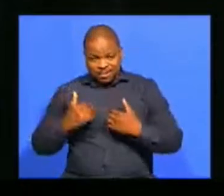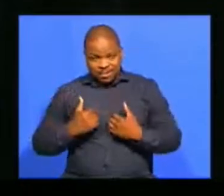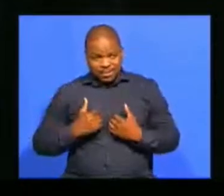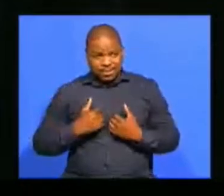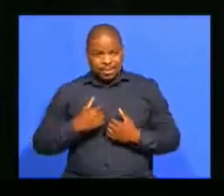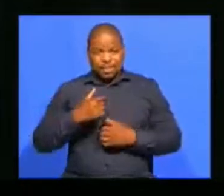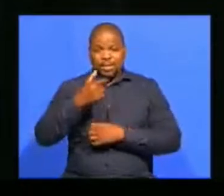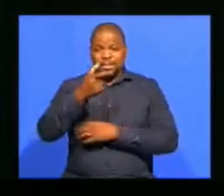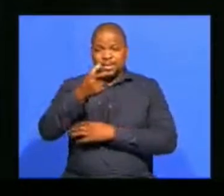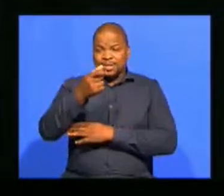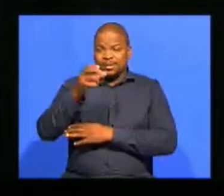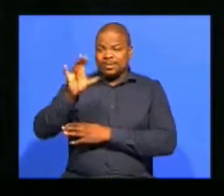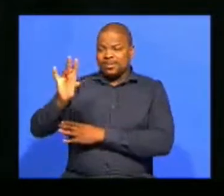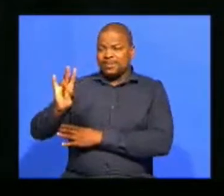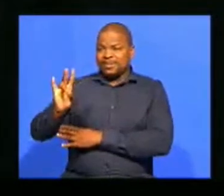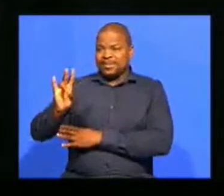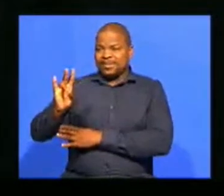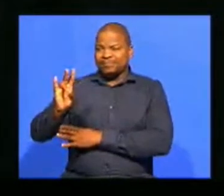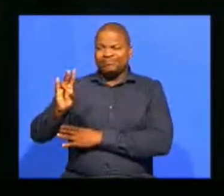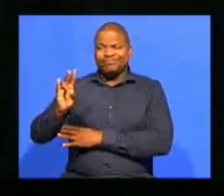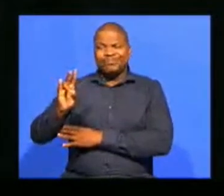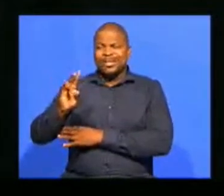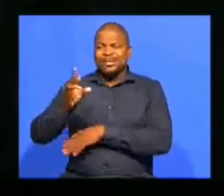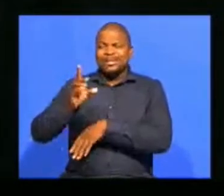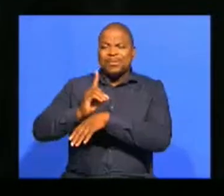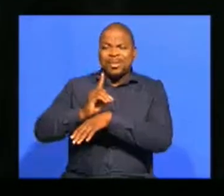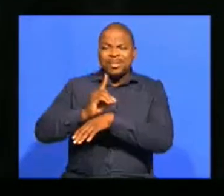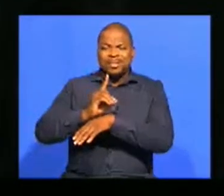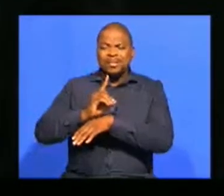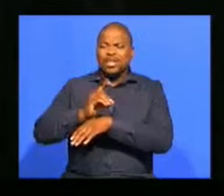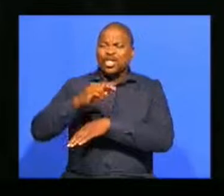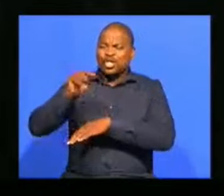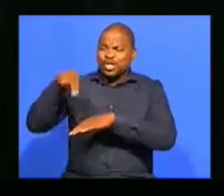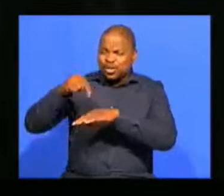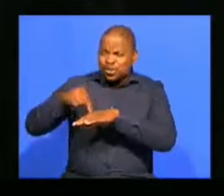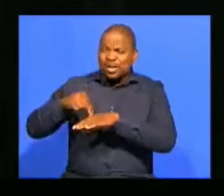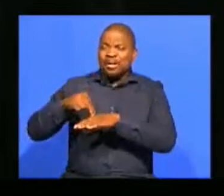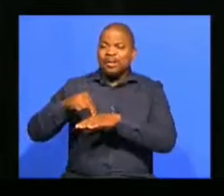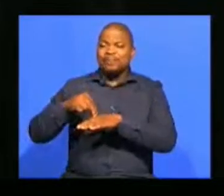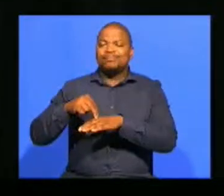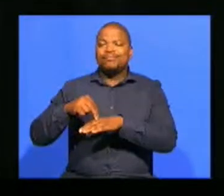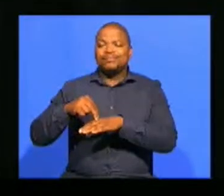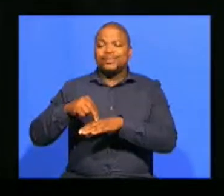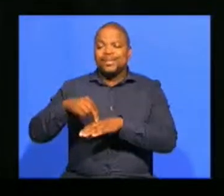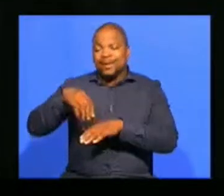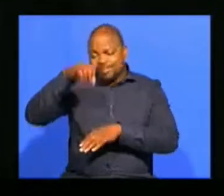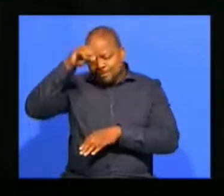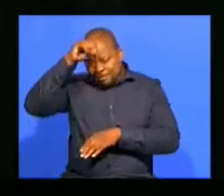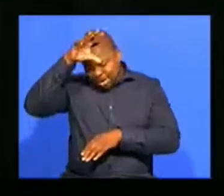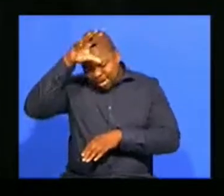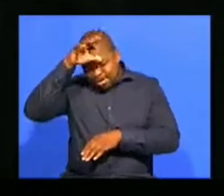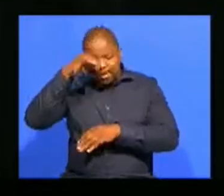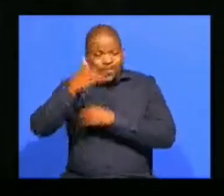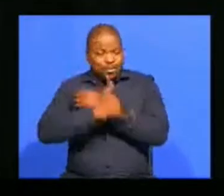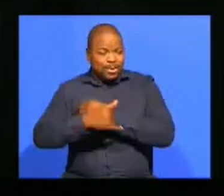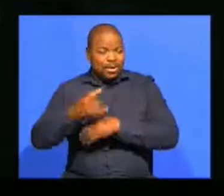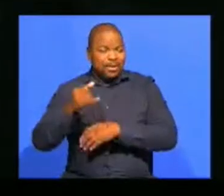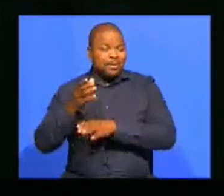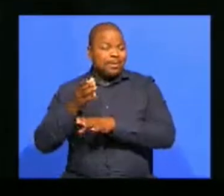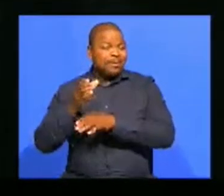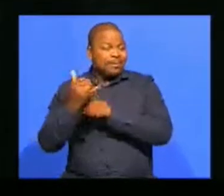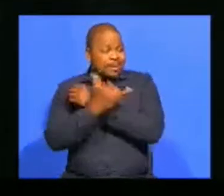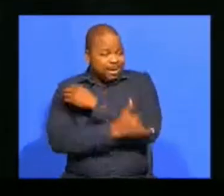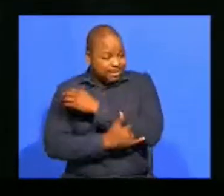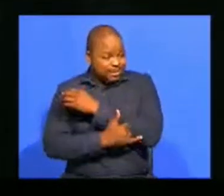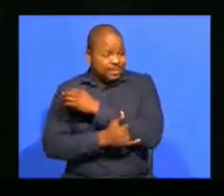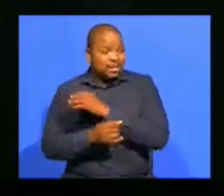by the G7 to subject our diamonds from from mine-producing countries,